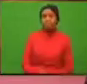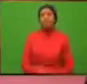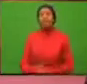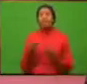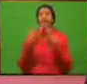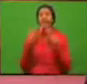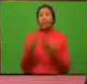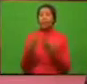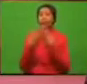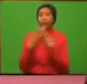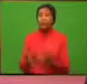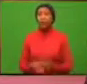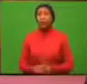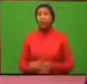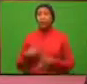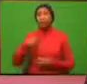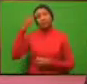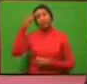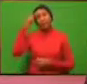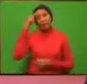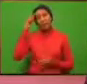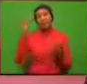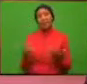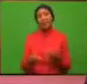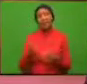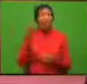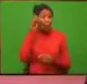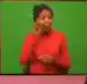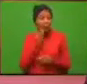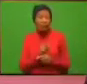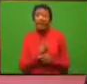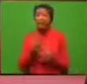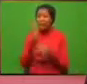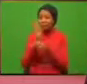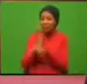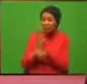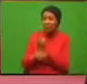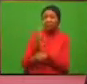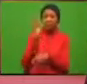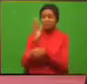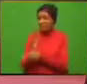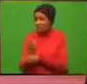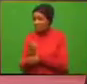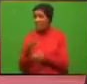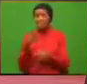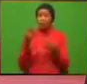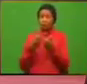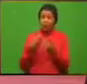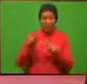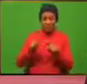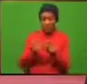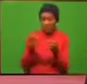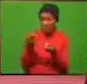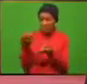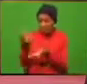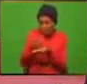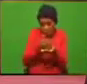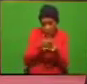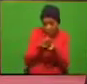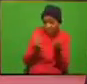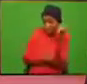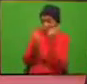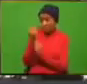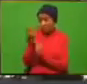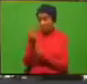Madam Speaker. I think that the grannies and the pensioners and the Stokvels who had their money stolen from them at VBS